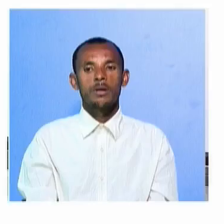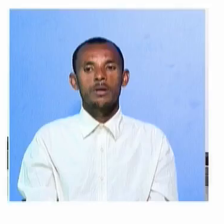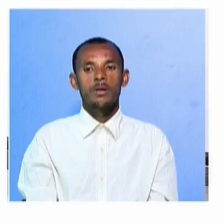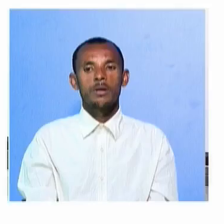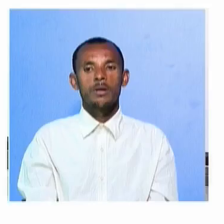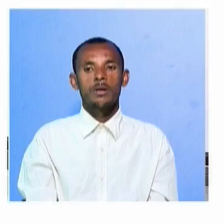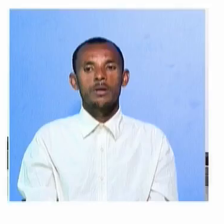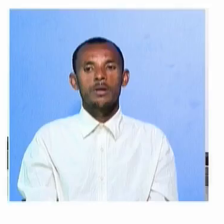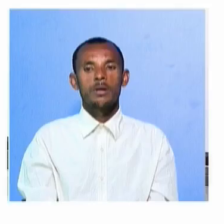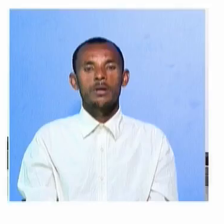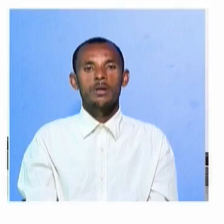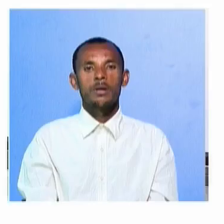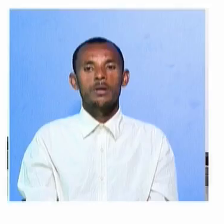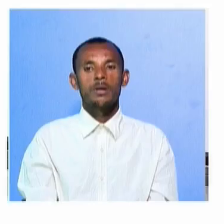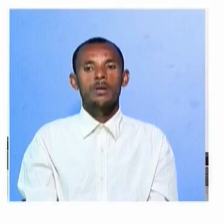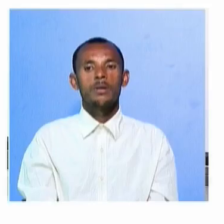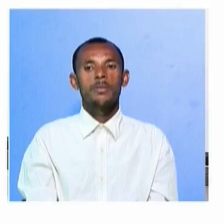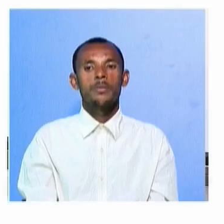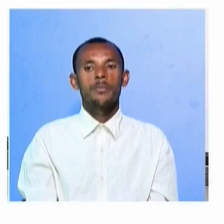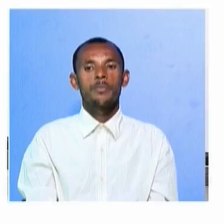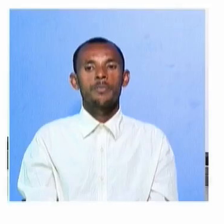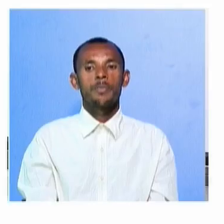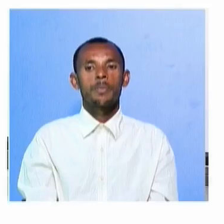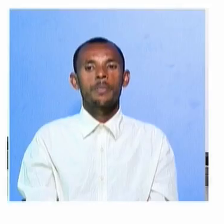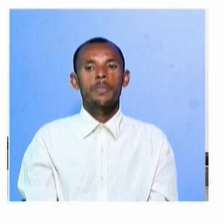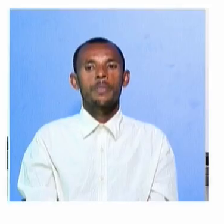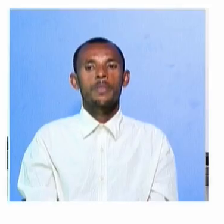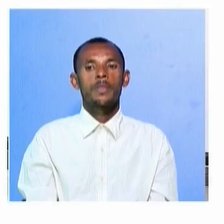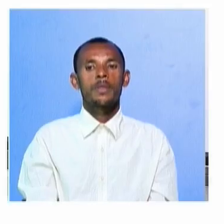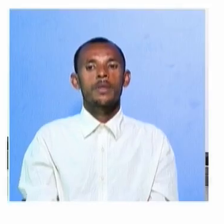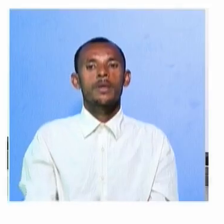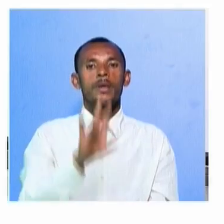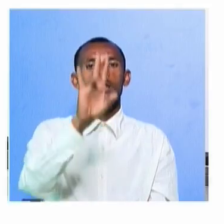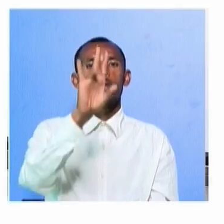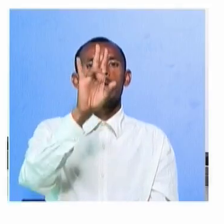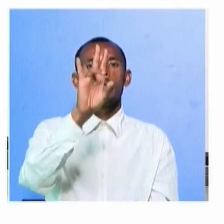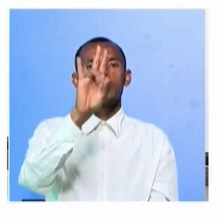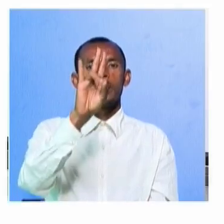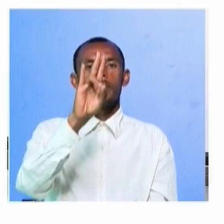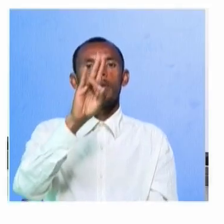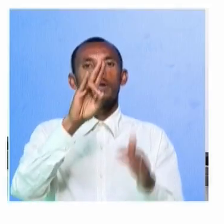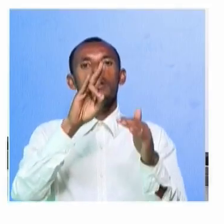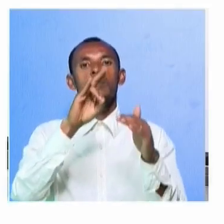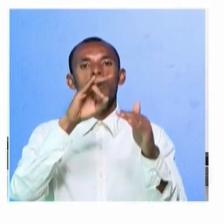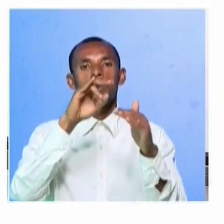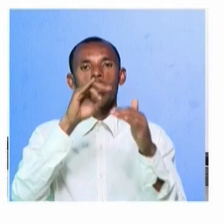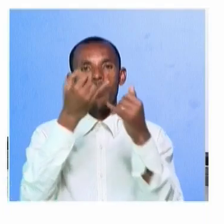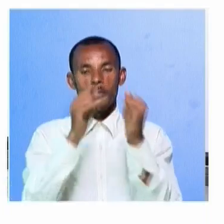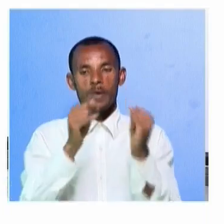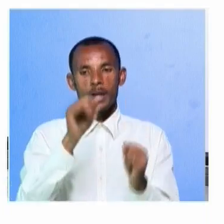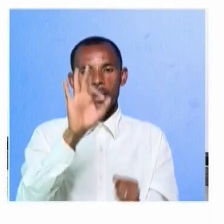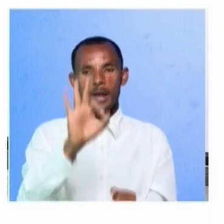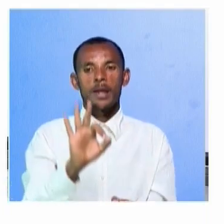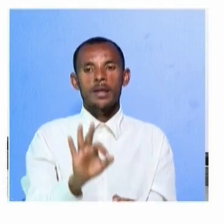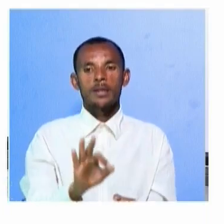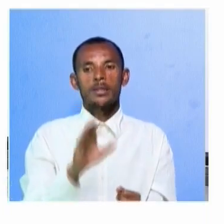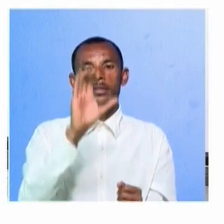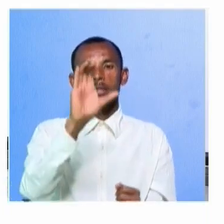and 7 over 9. the C